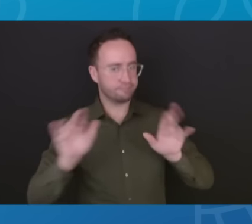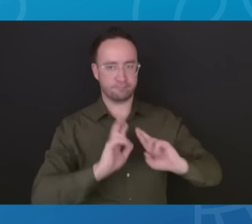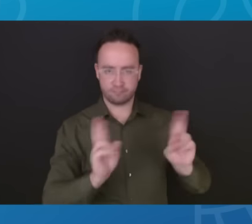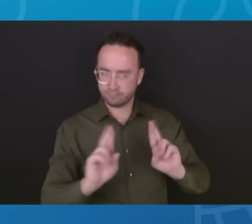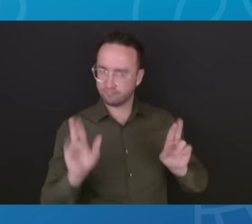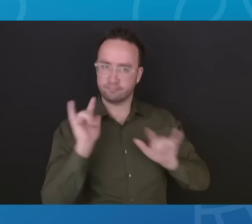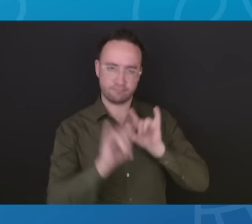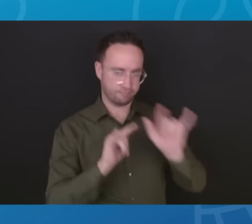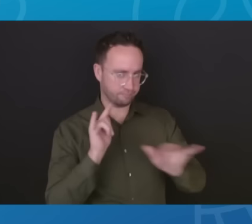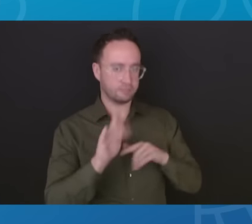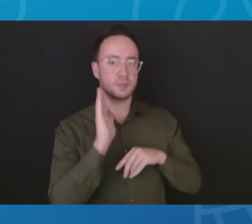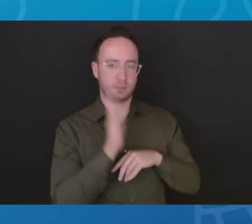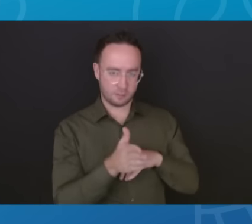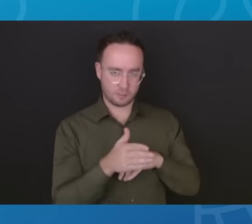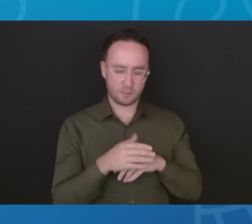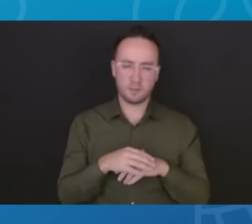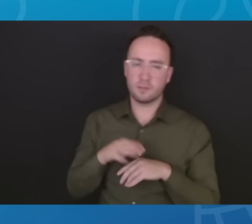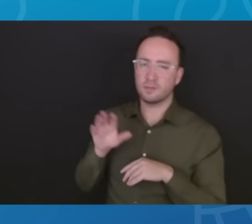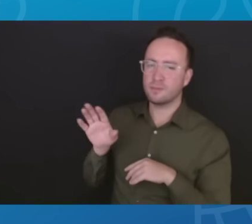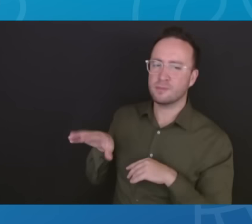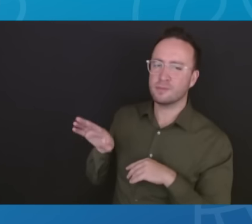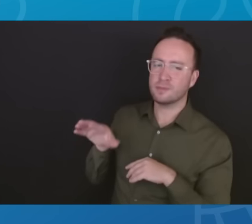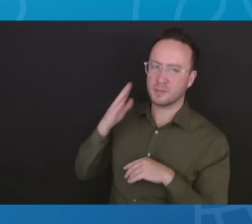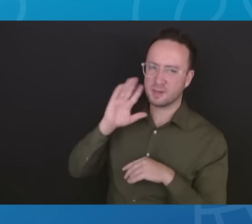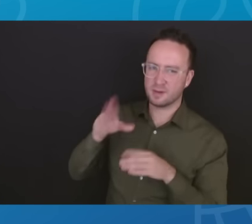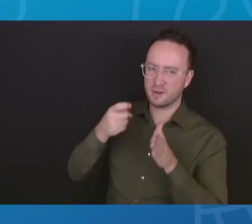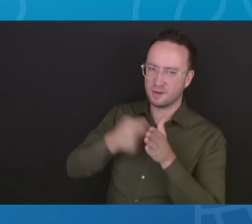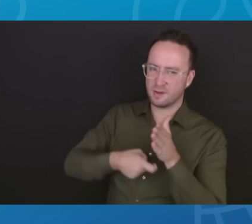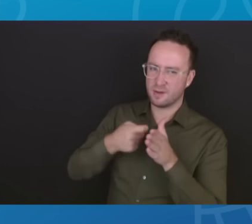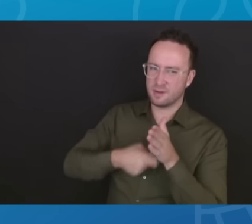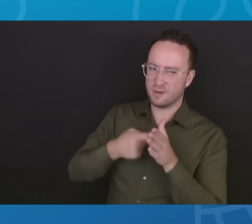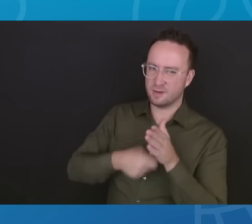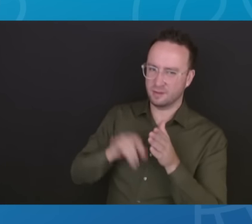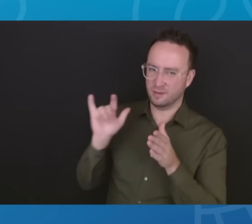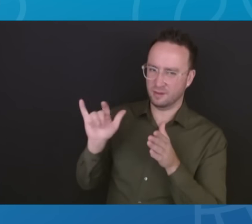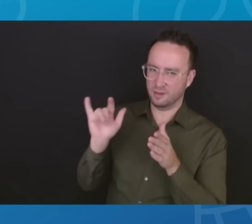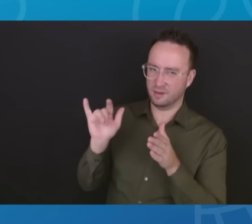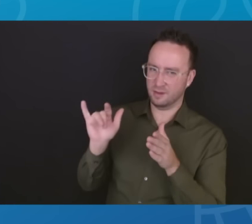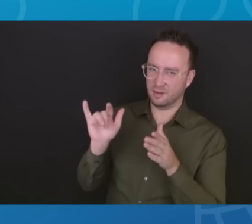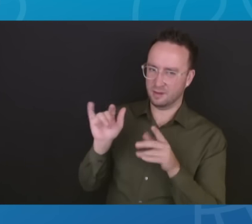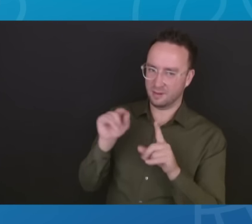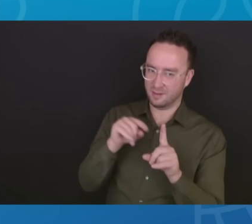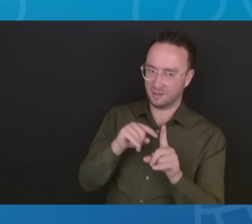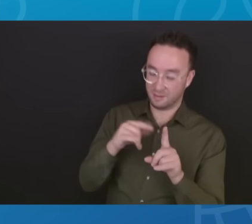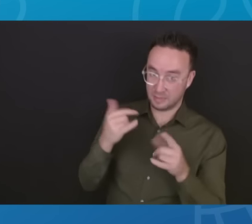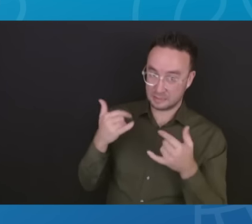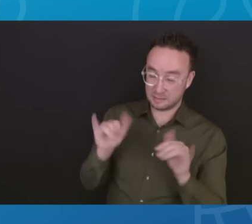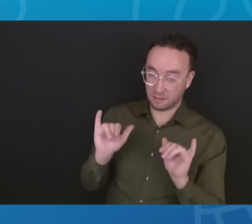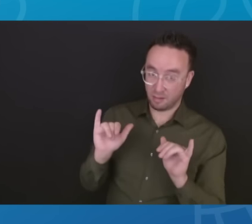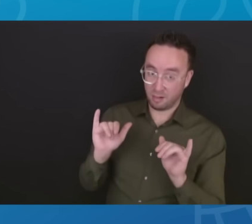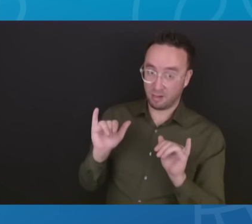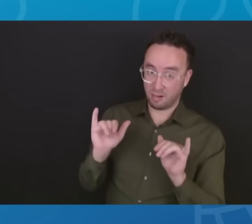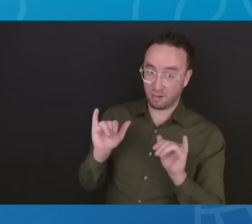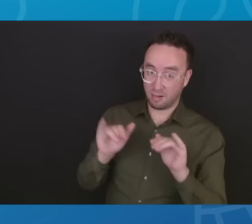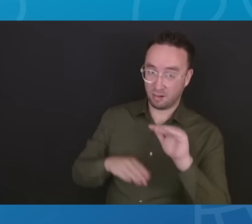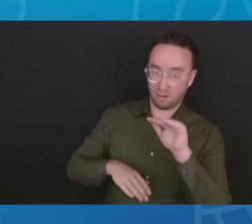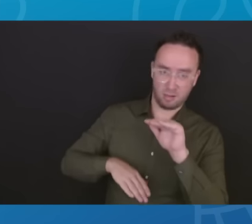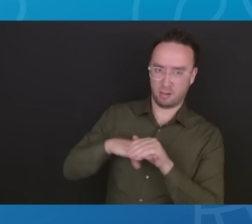East Airlines charges, but is it still correct that the maximum fare